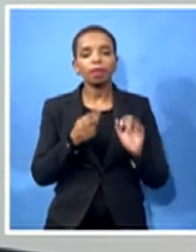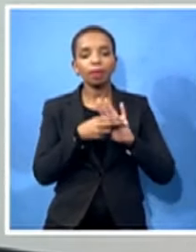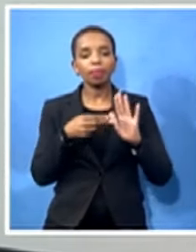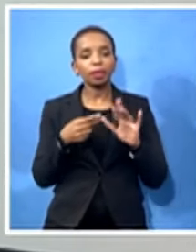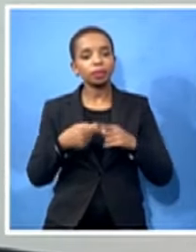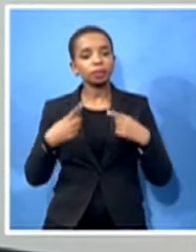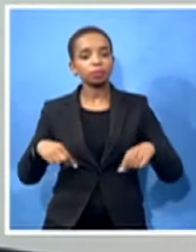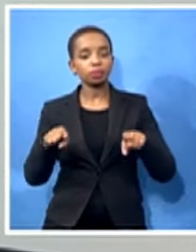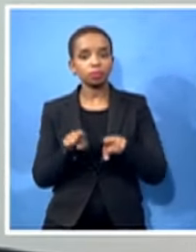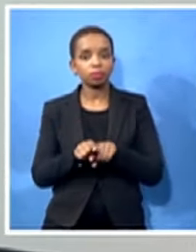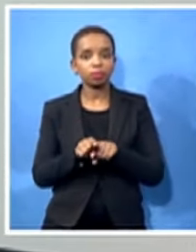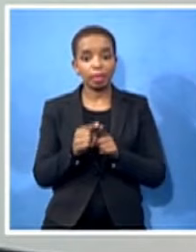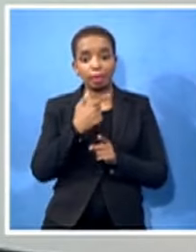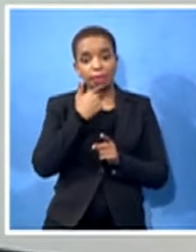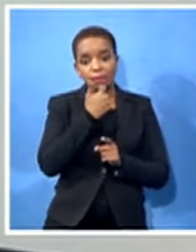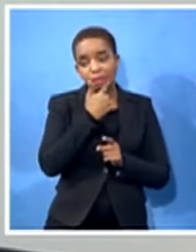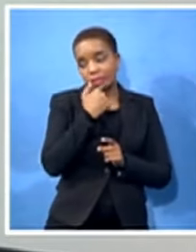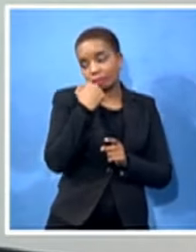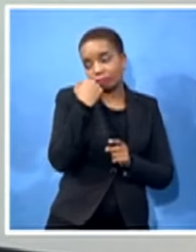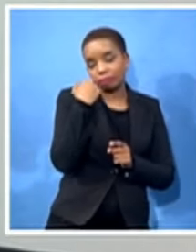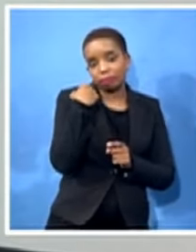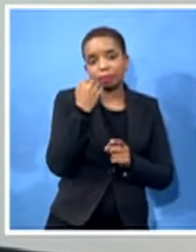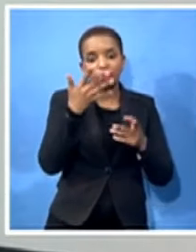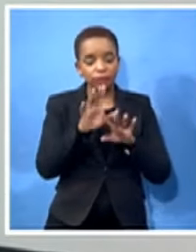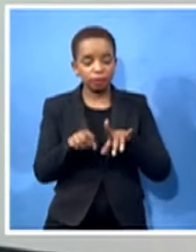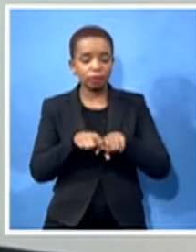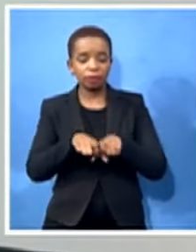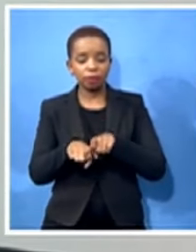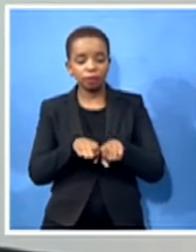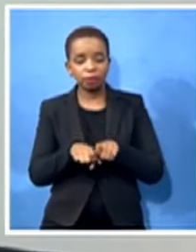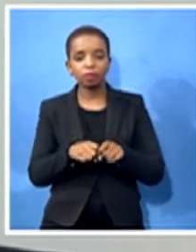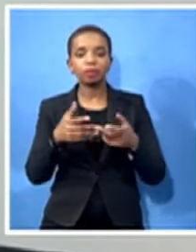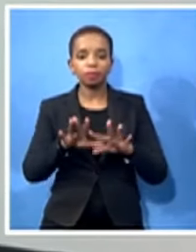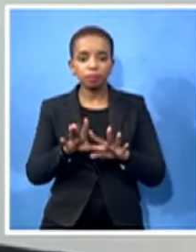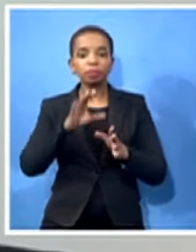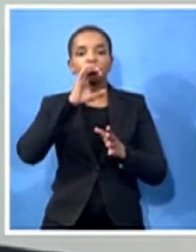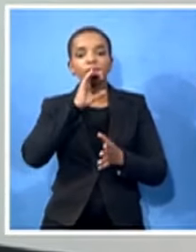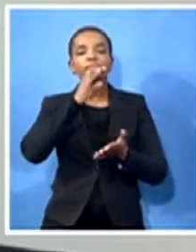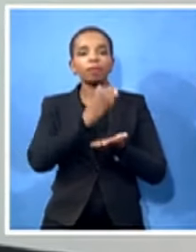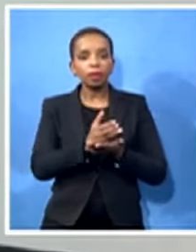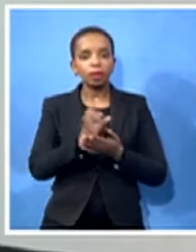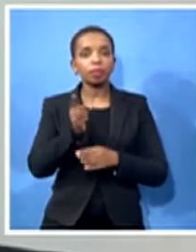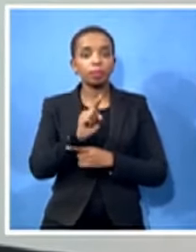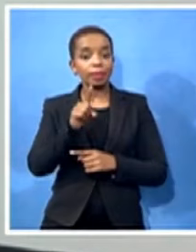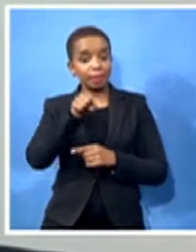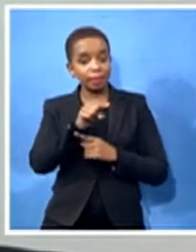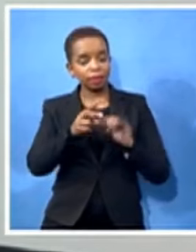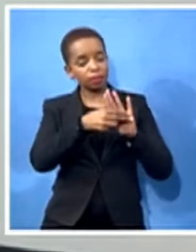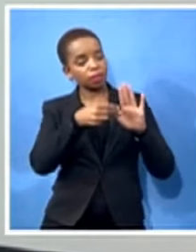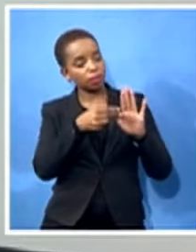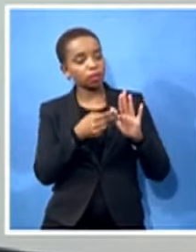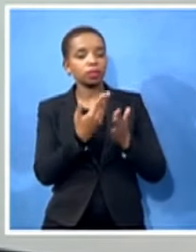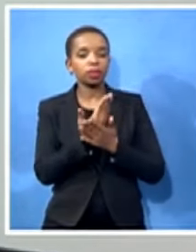got some test results that confirm that, this brand can kill the COVID-19 virus in